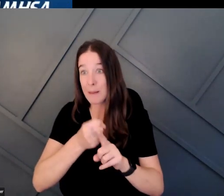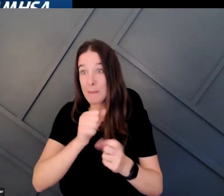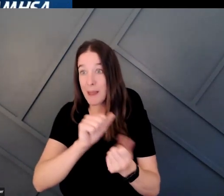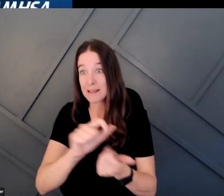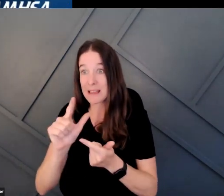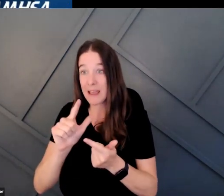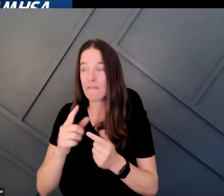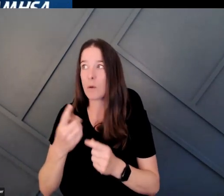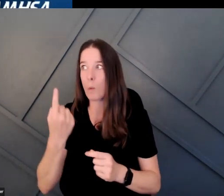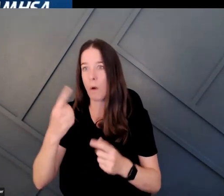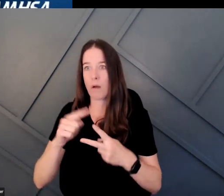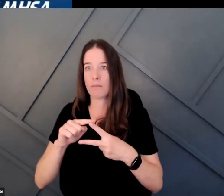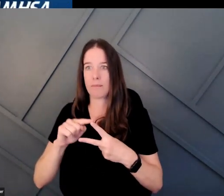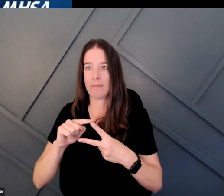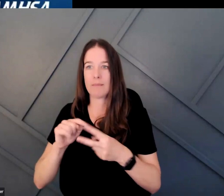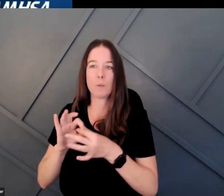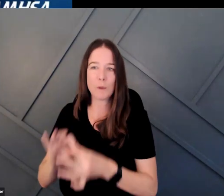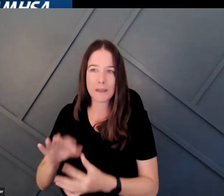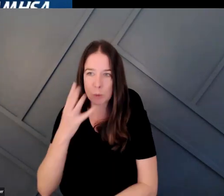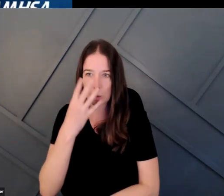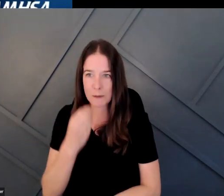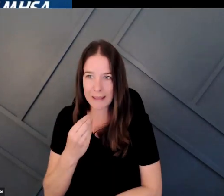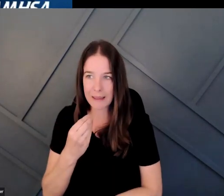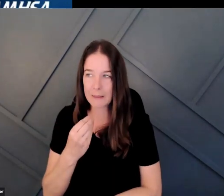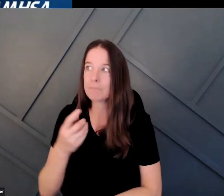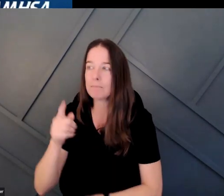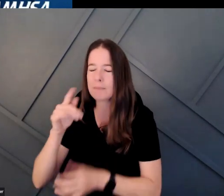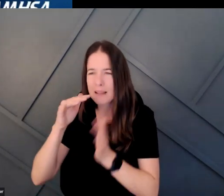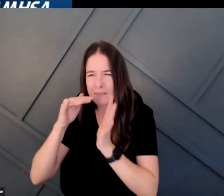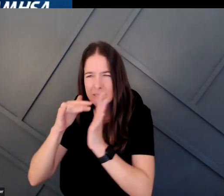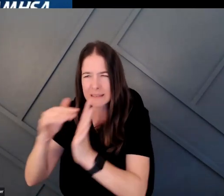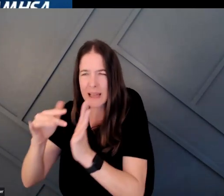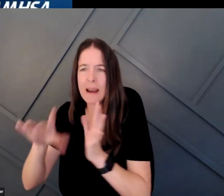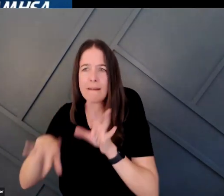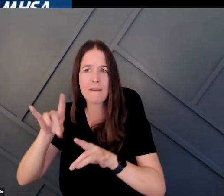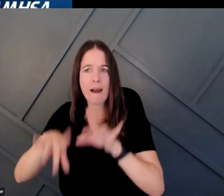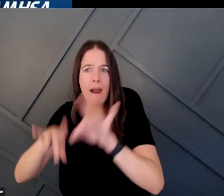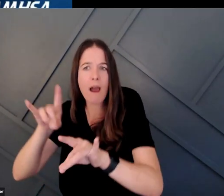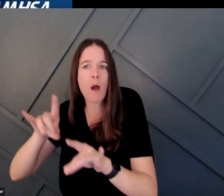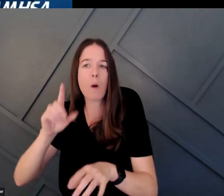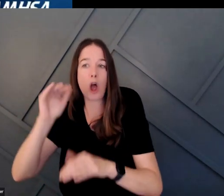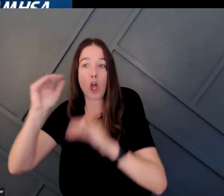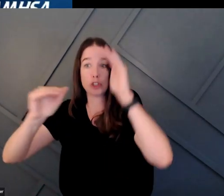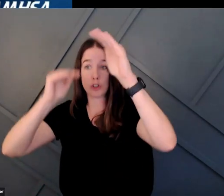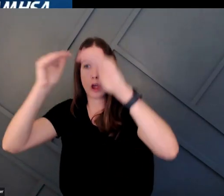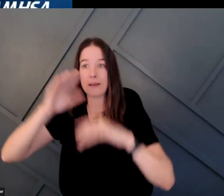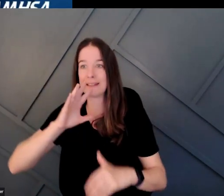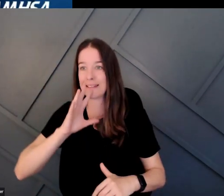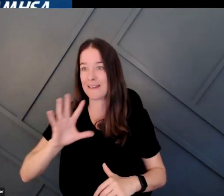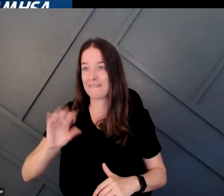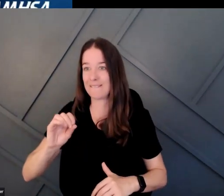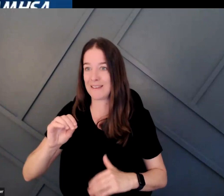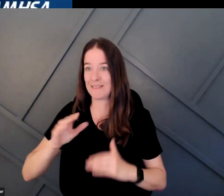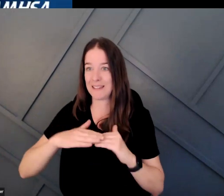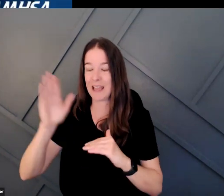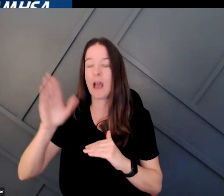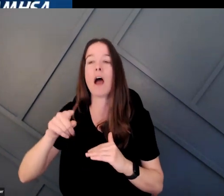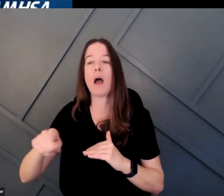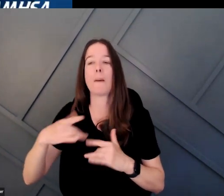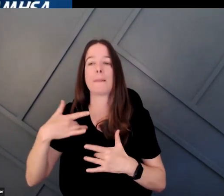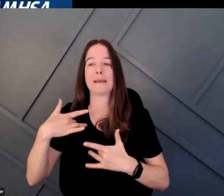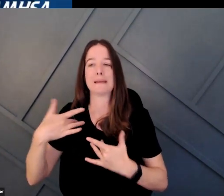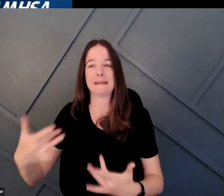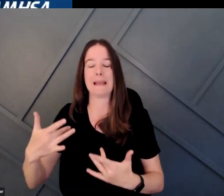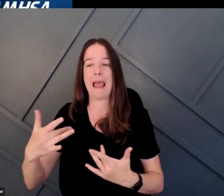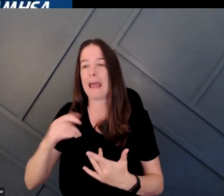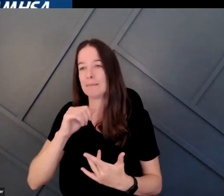been studies that adults over age 50, for each degree of warming, have a loss of sleep that's 2 times that of people